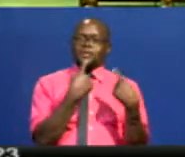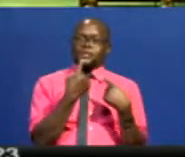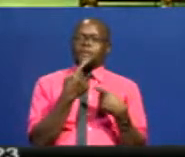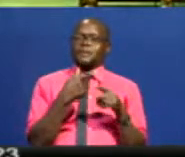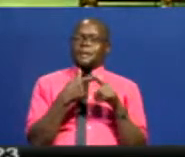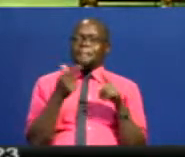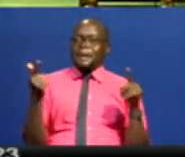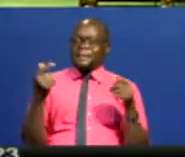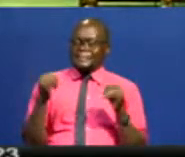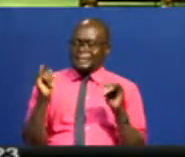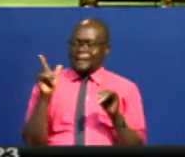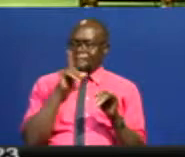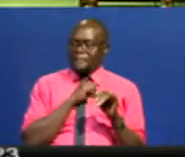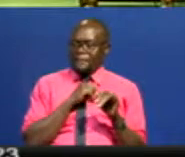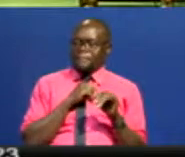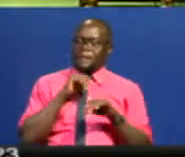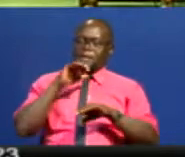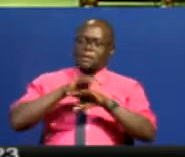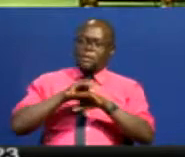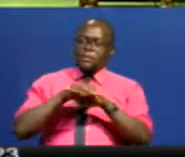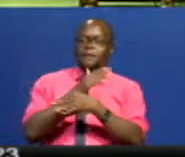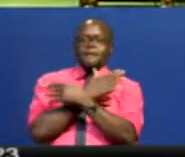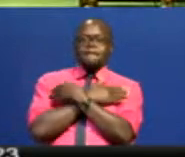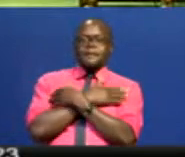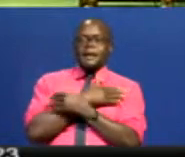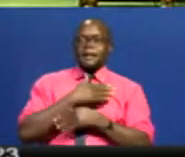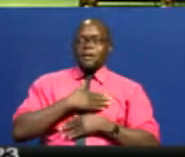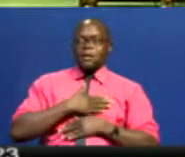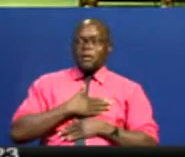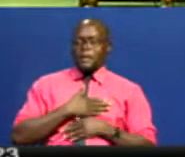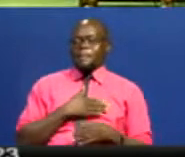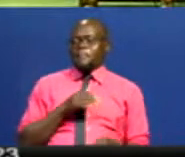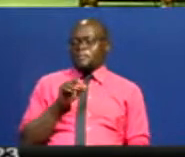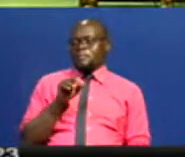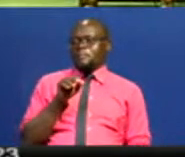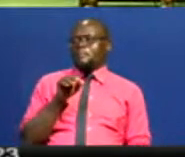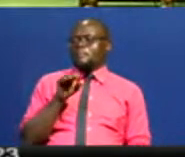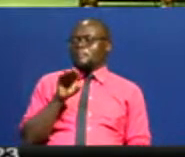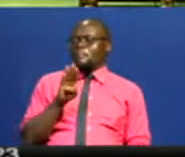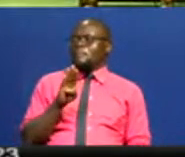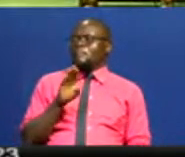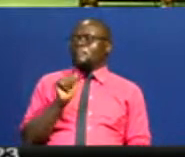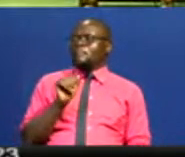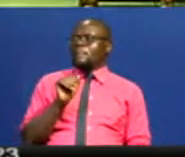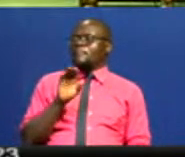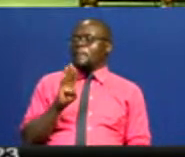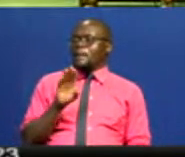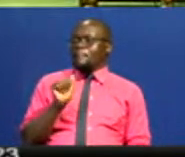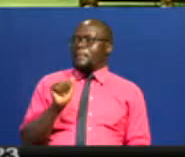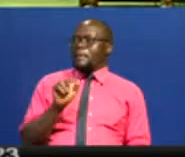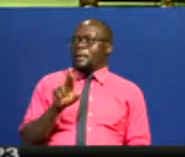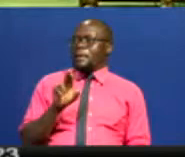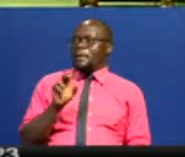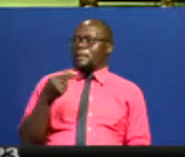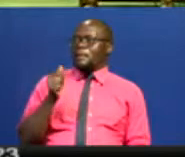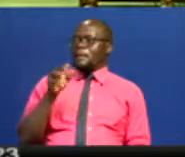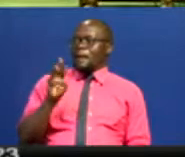the attempts by my good friend, Honorable Abraham, to gag my views on the same.